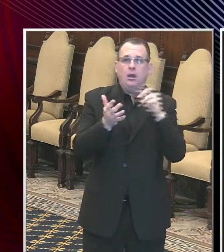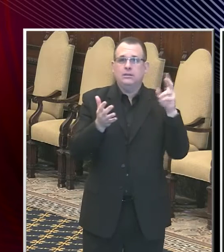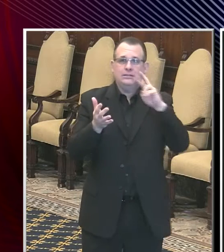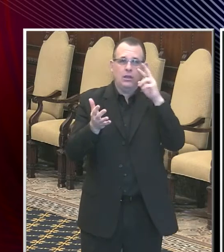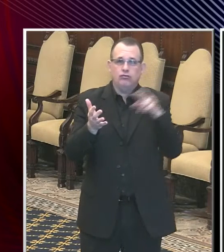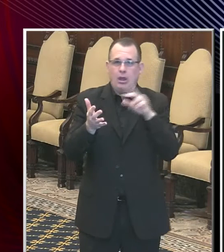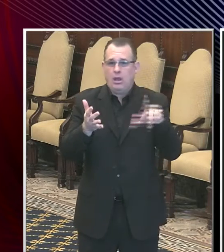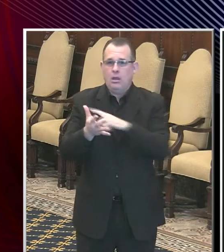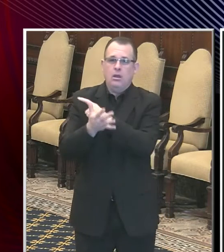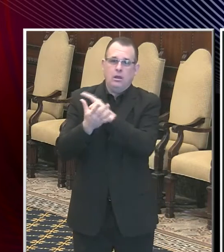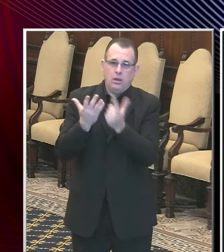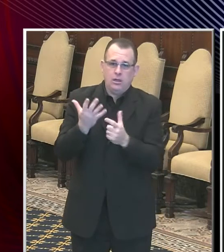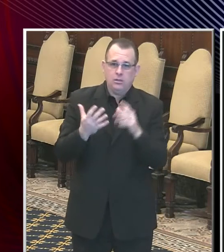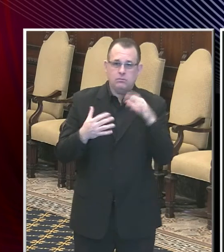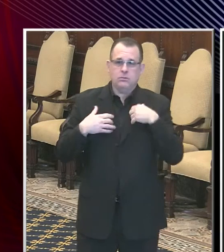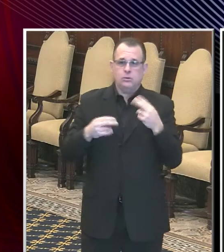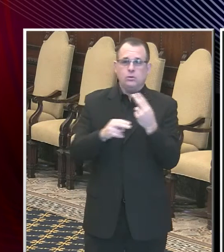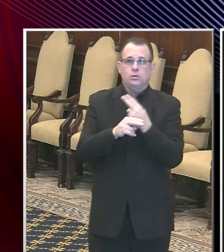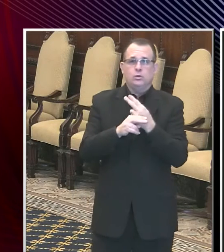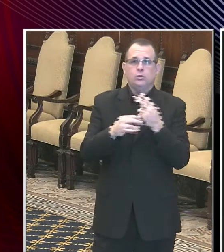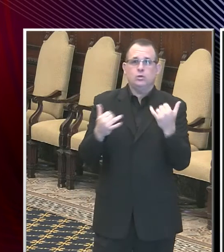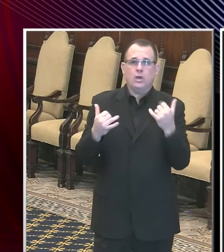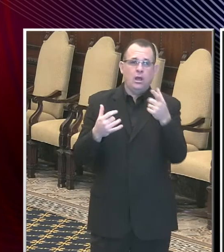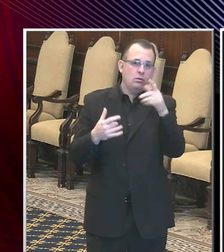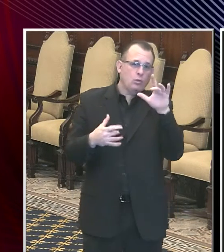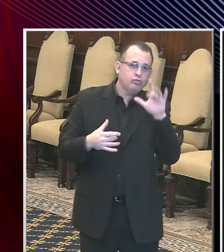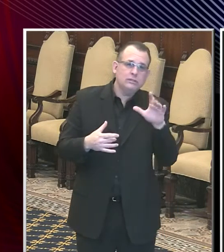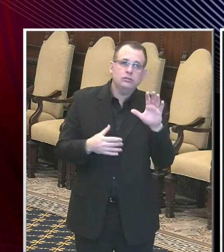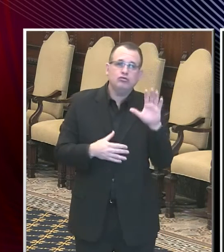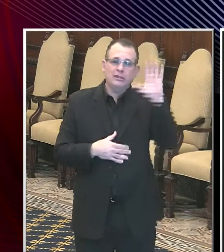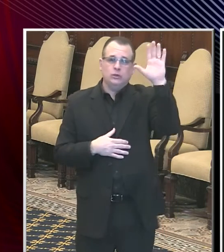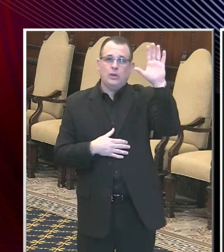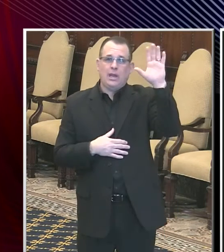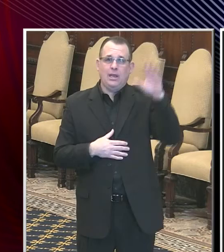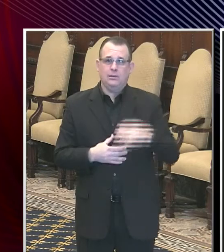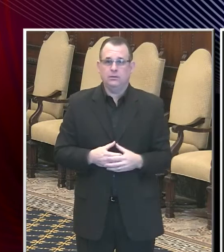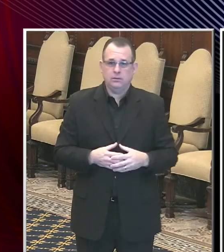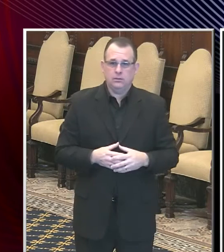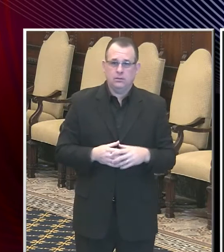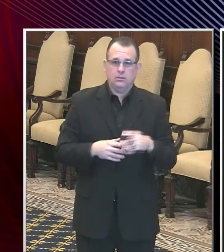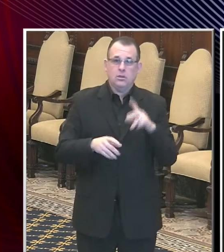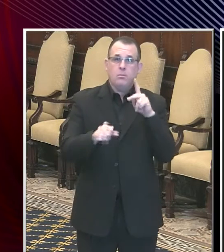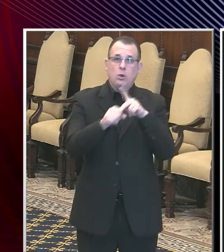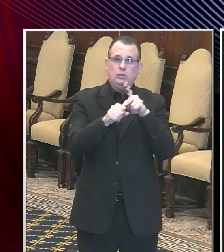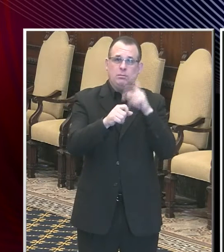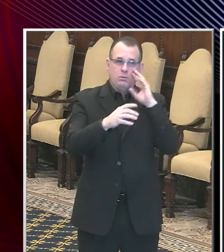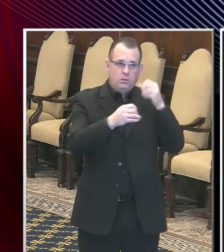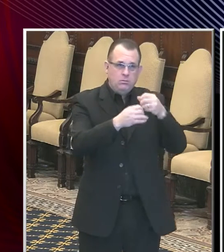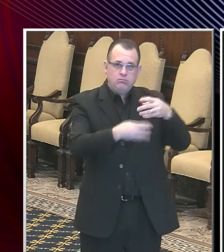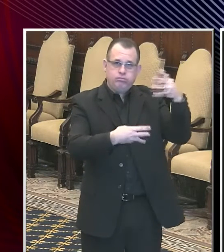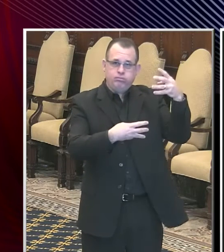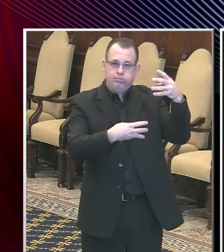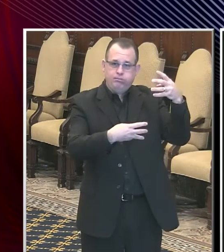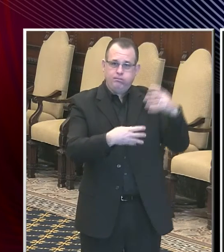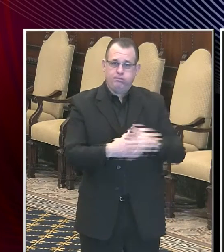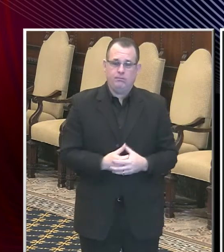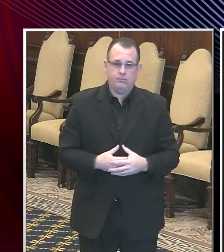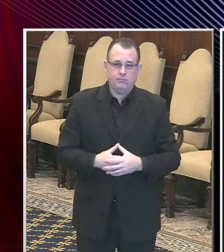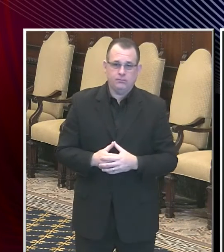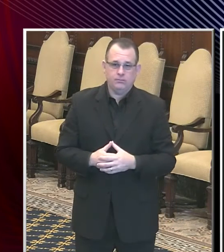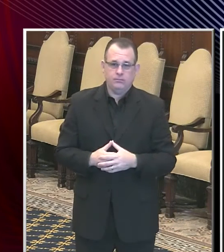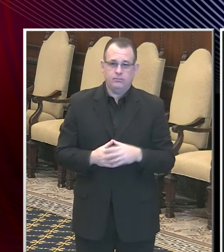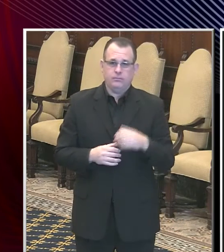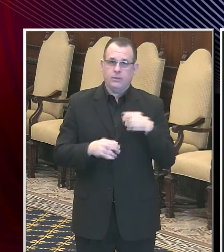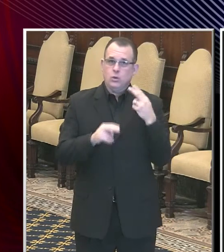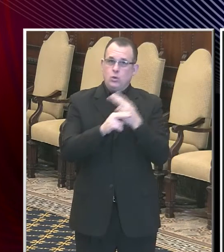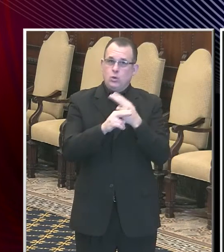today, please use the raise your hand feature. It can be found under the participants list. We also ask that you use video to